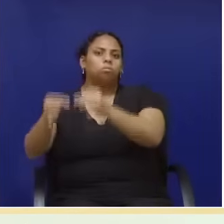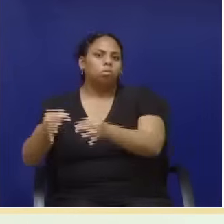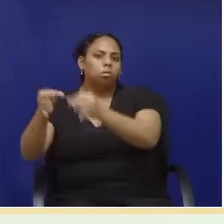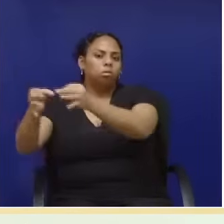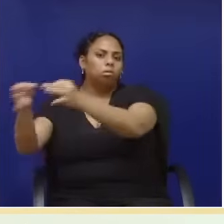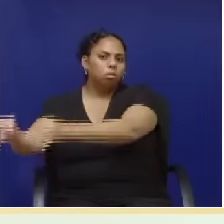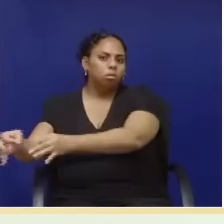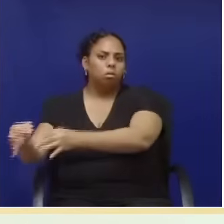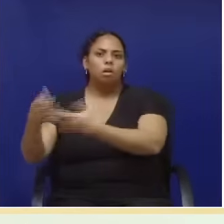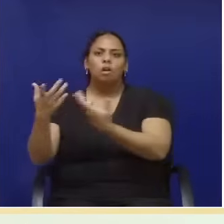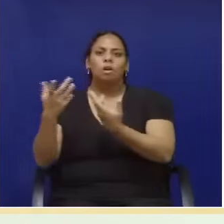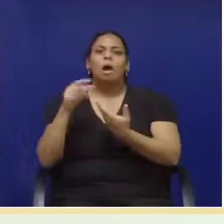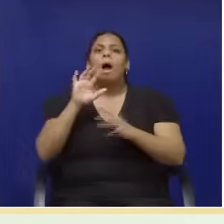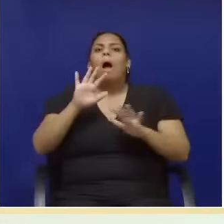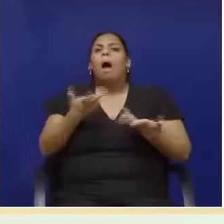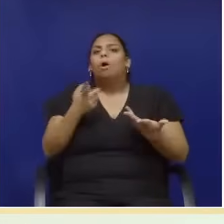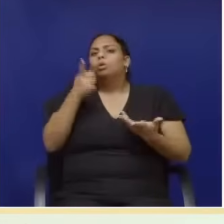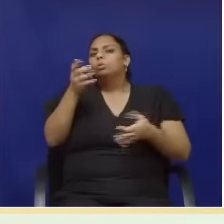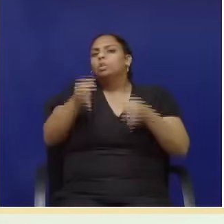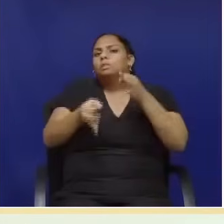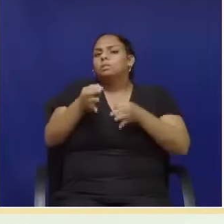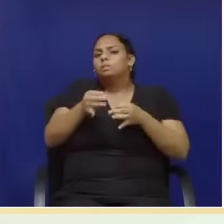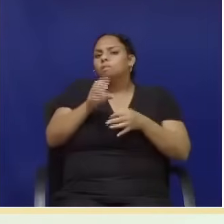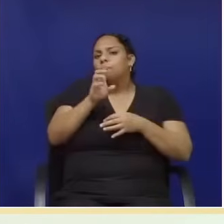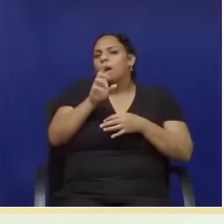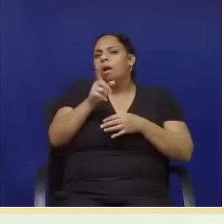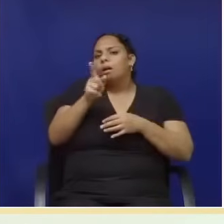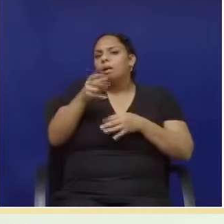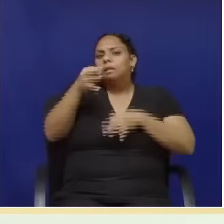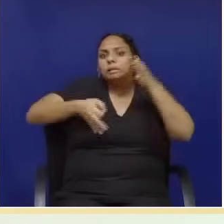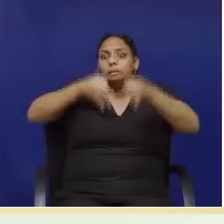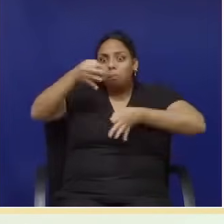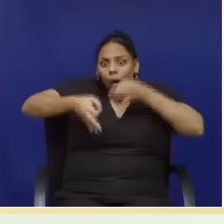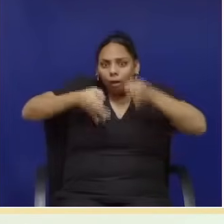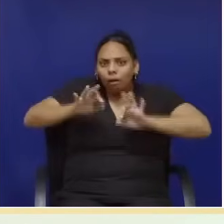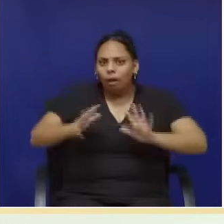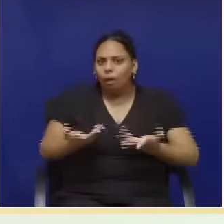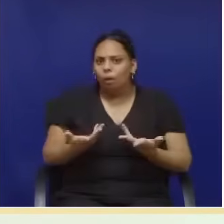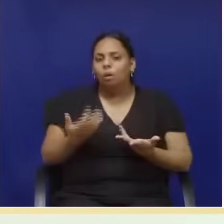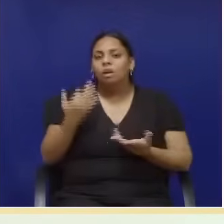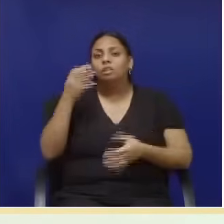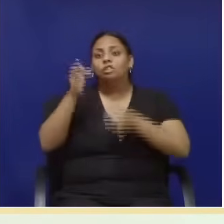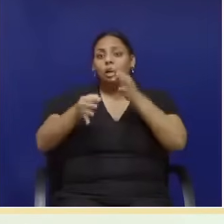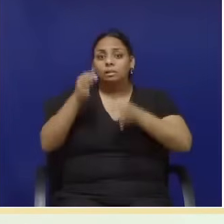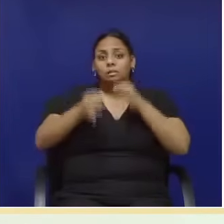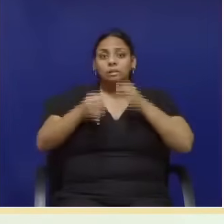systems, how does she justify presiding over a justice system where